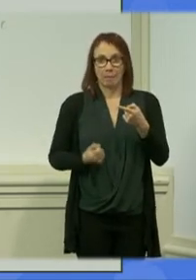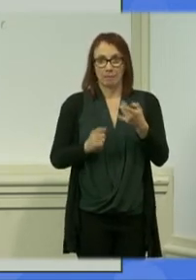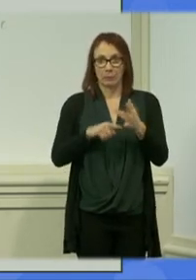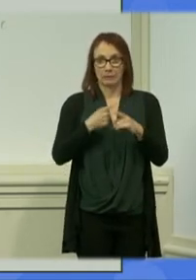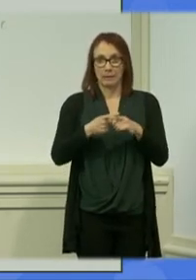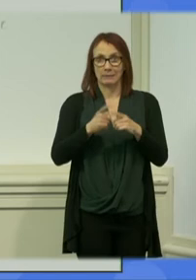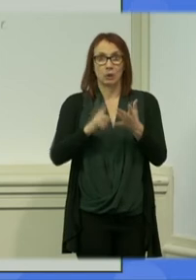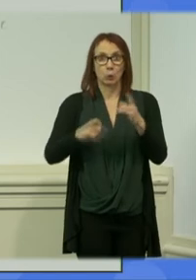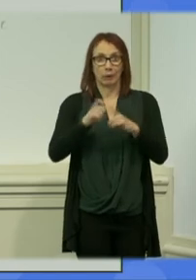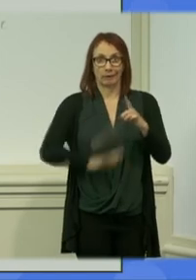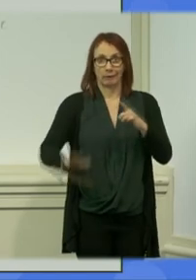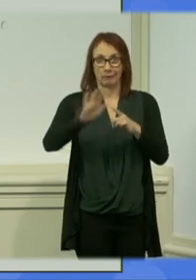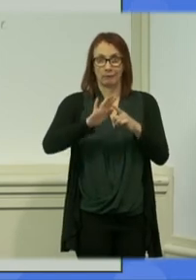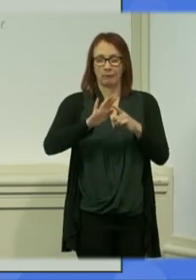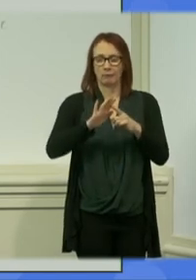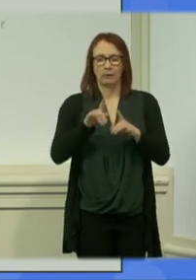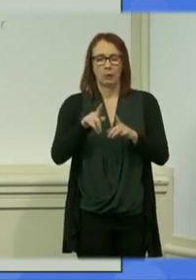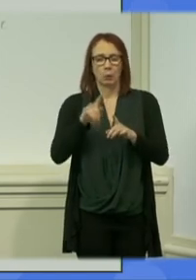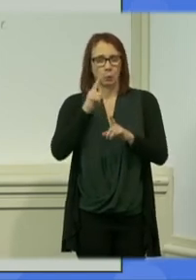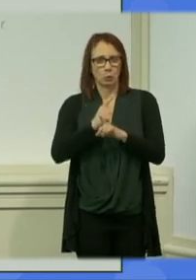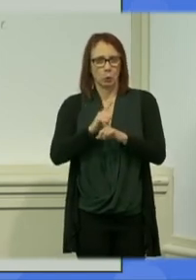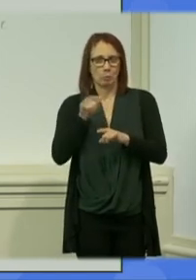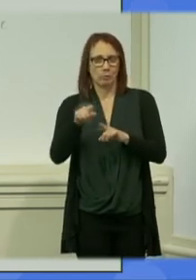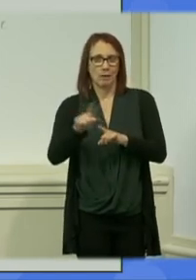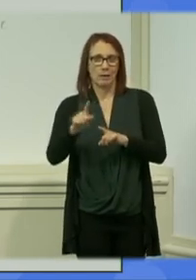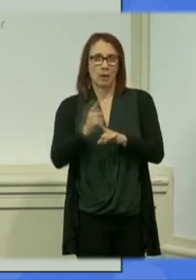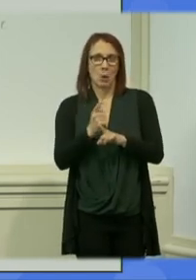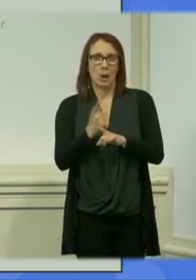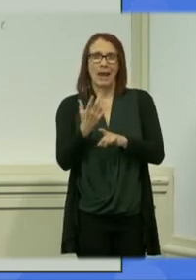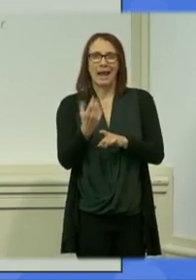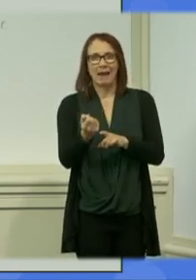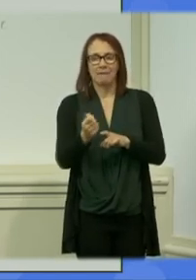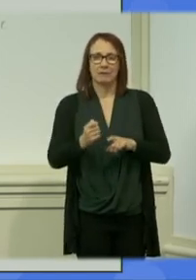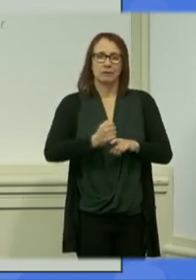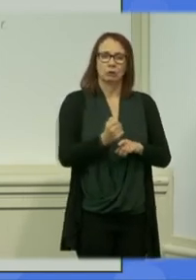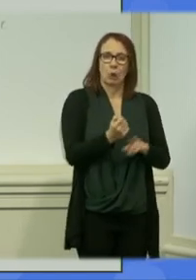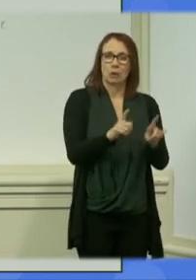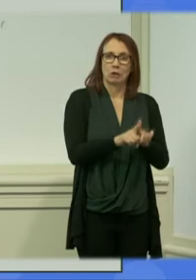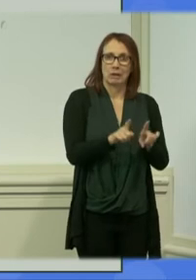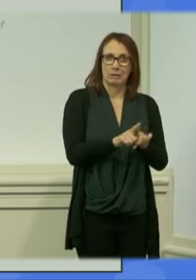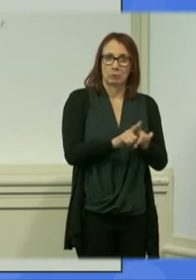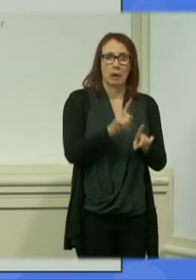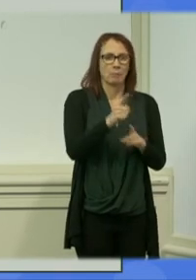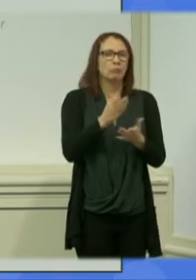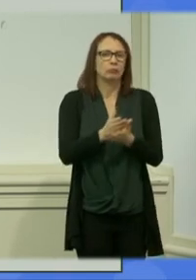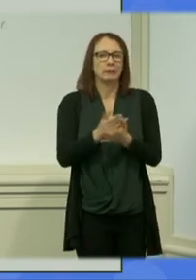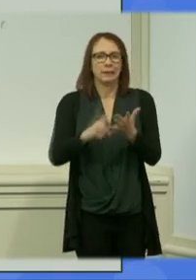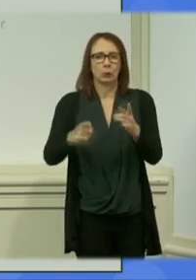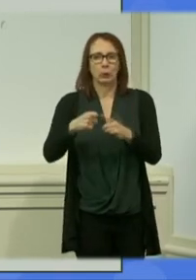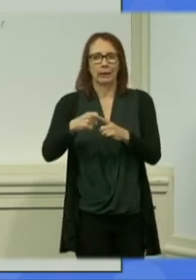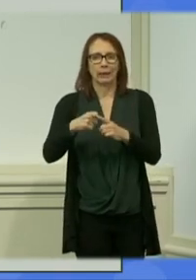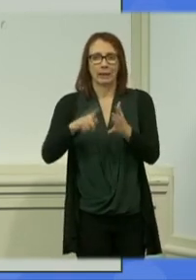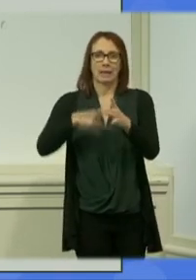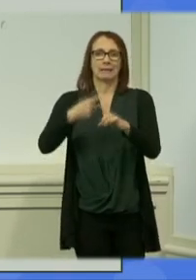a UK-wide tax, and I'll come back to that in a minute because you've got Scottish income tax, but it's actually a UK tax